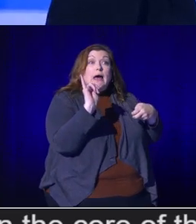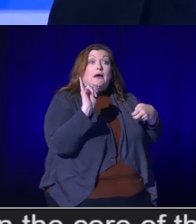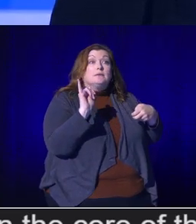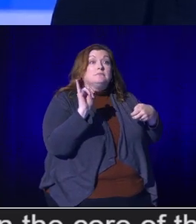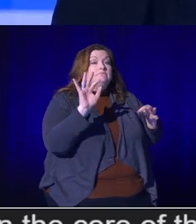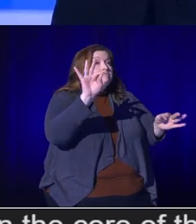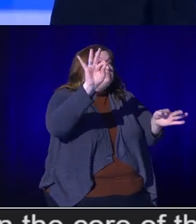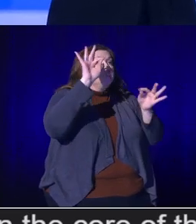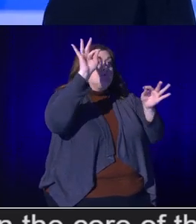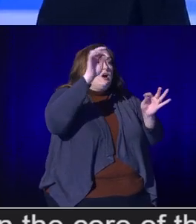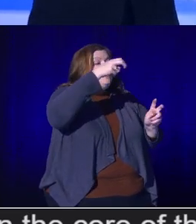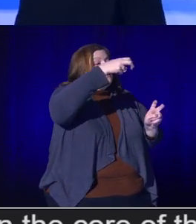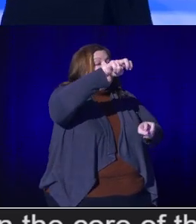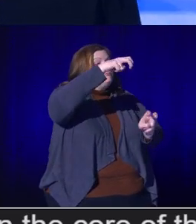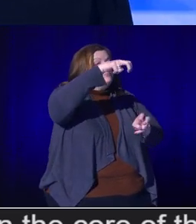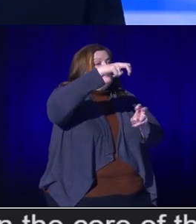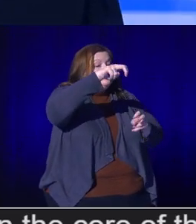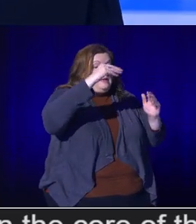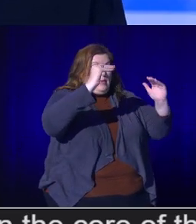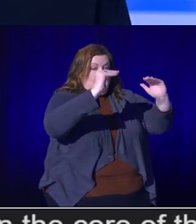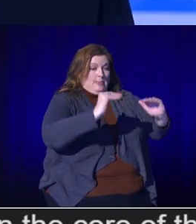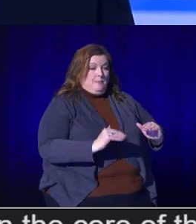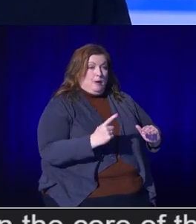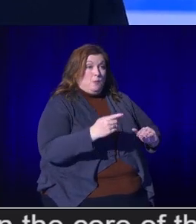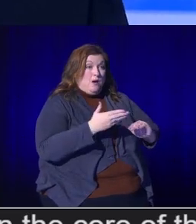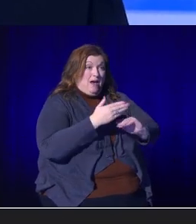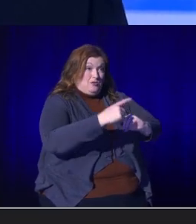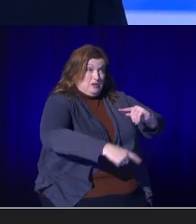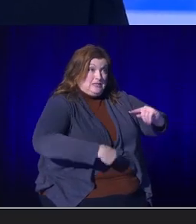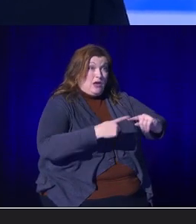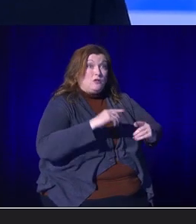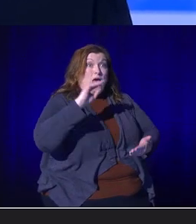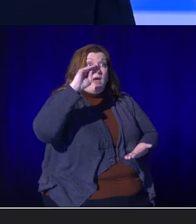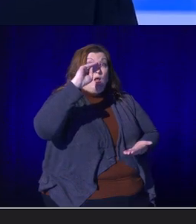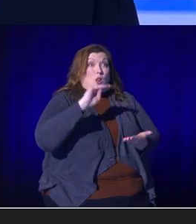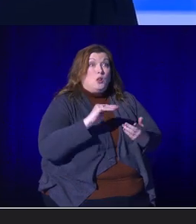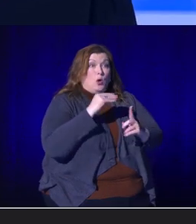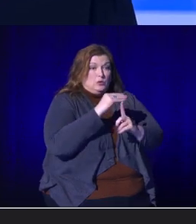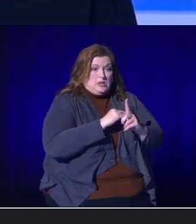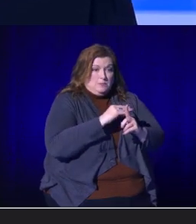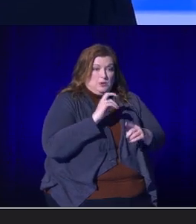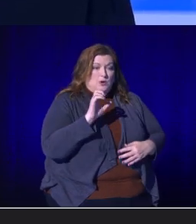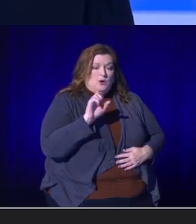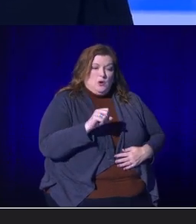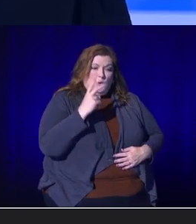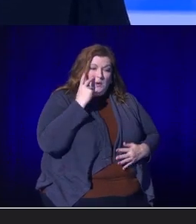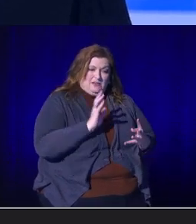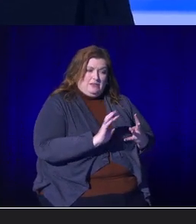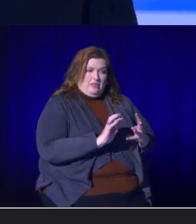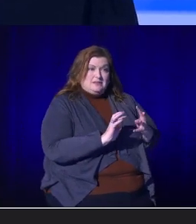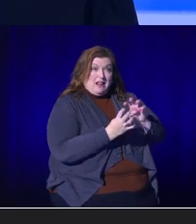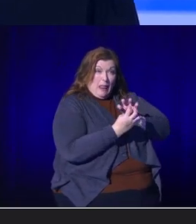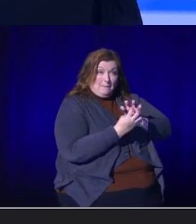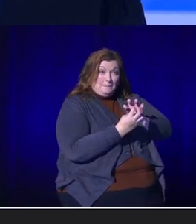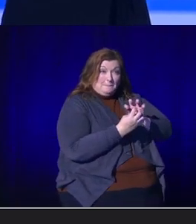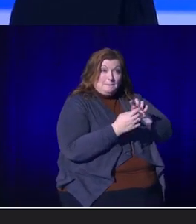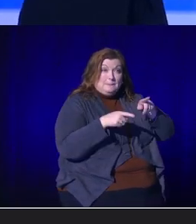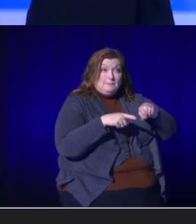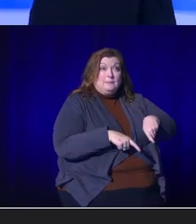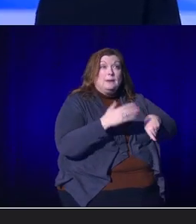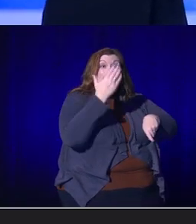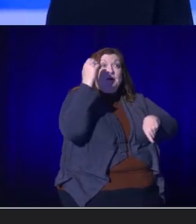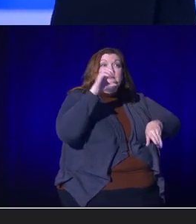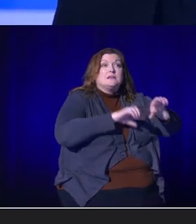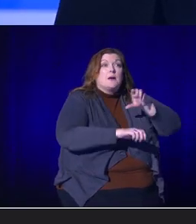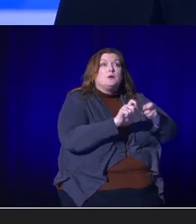its pristine state. And the bottom one is after cycling at low temperature. So we can see this mechanical collapse that has occurred due to